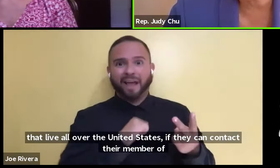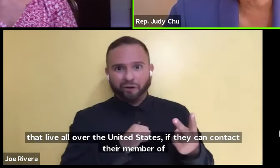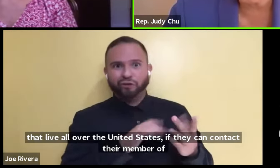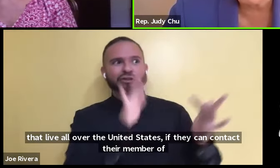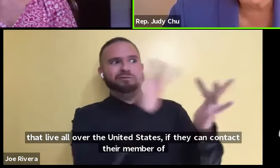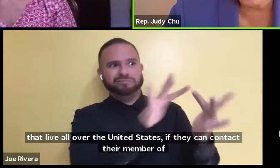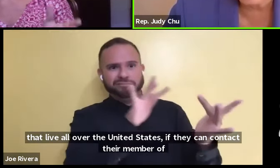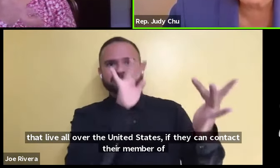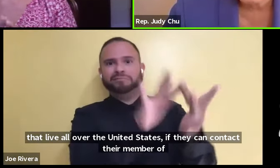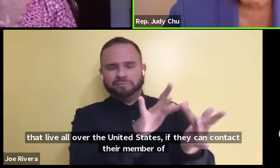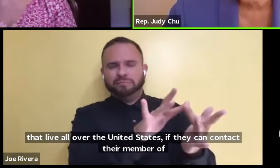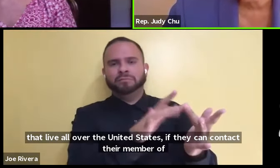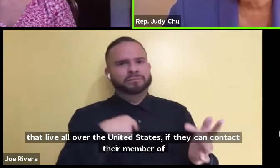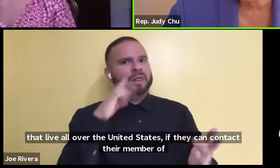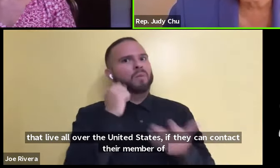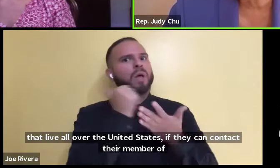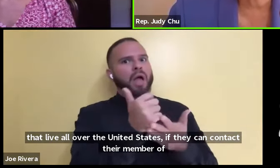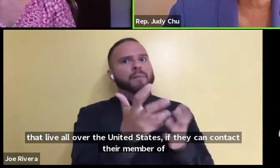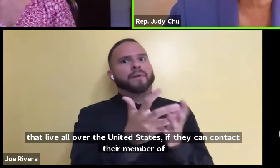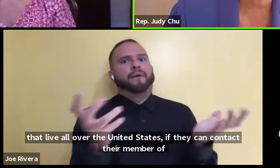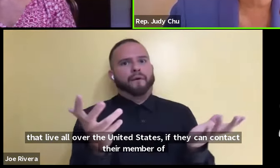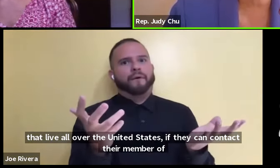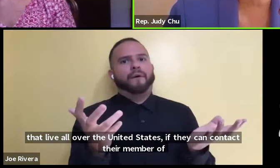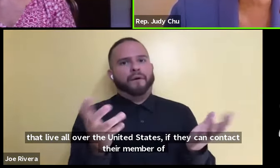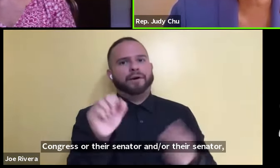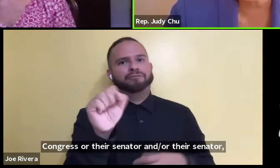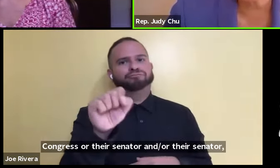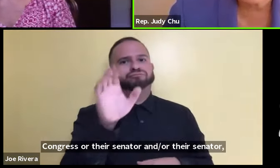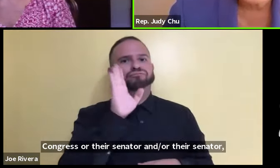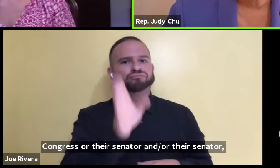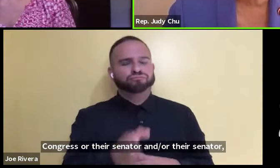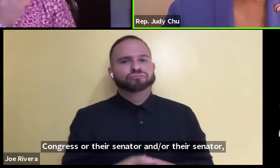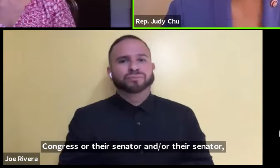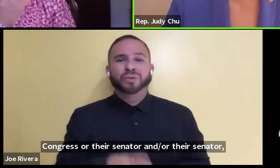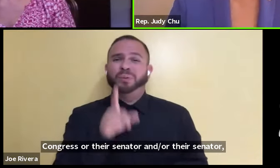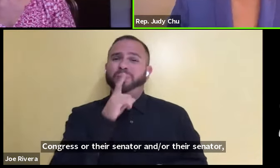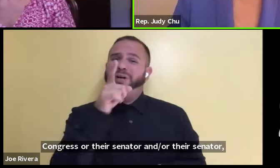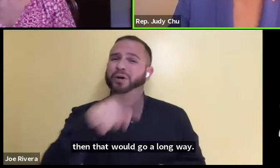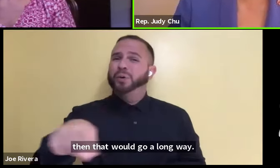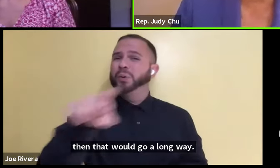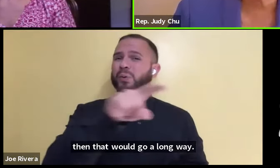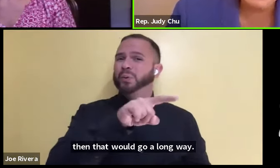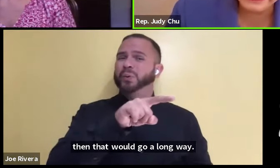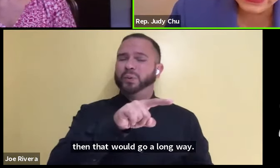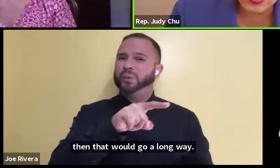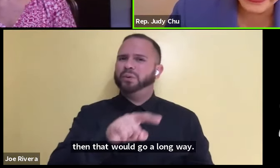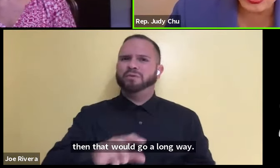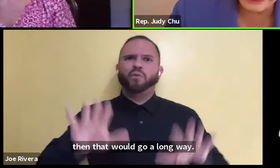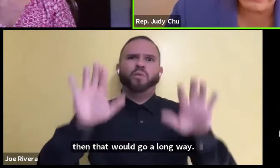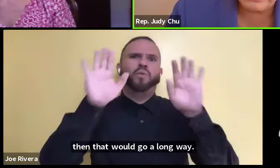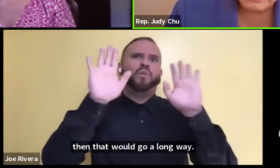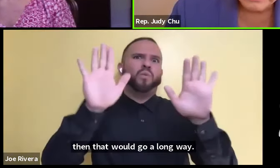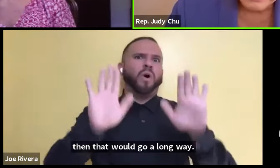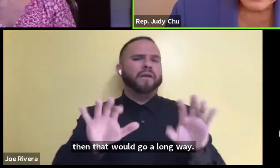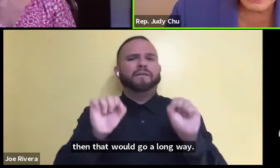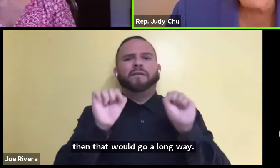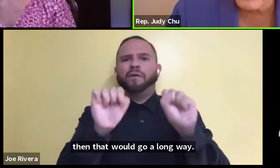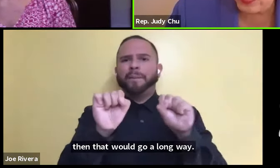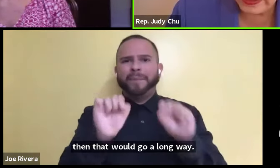then that would go a long way. So you have that wonderful ability to reach